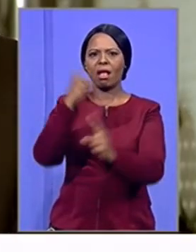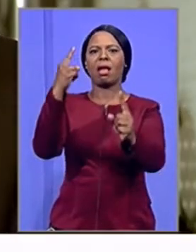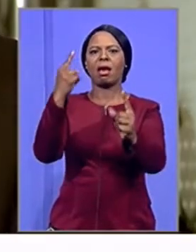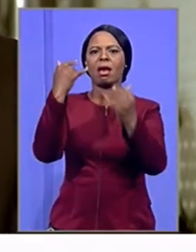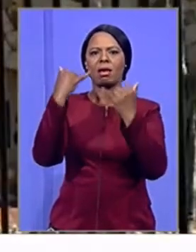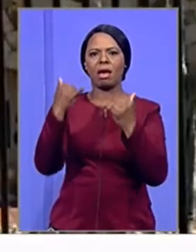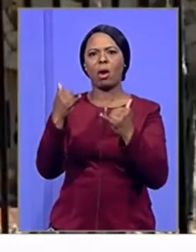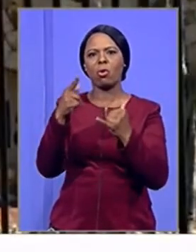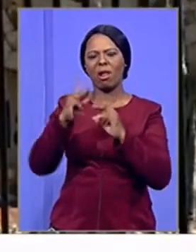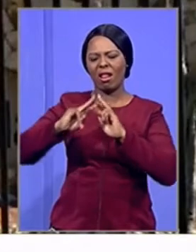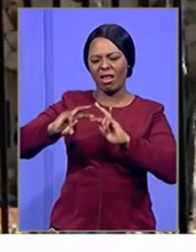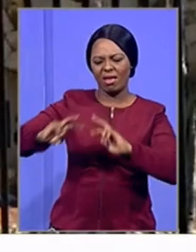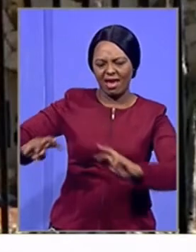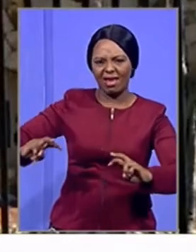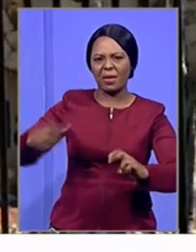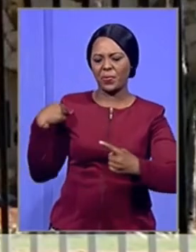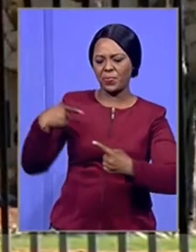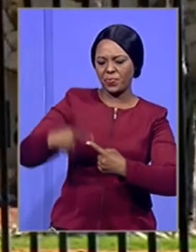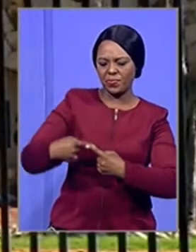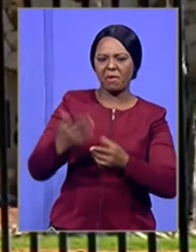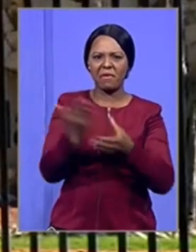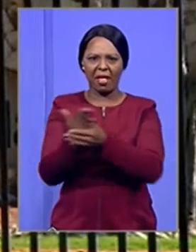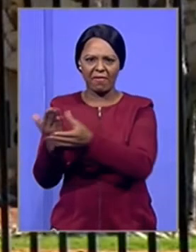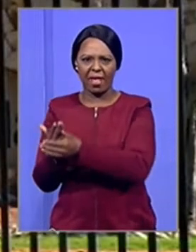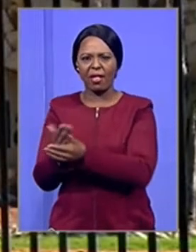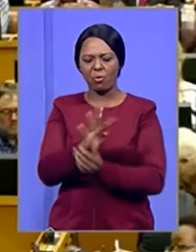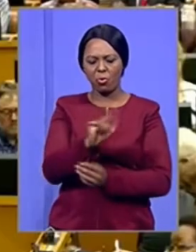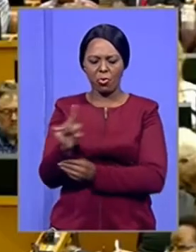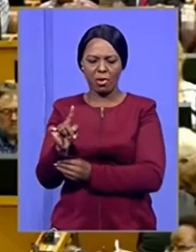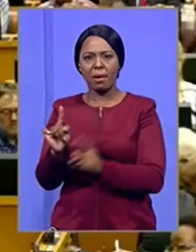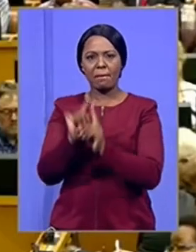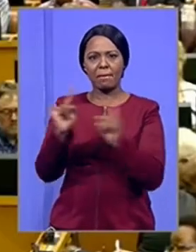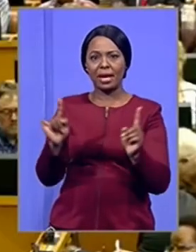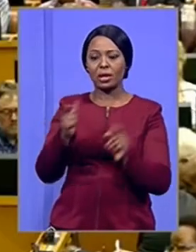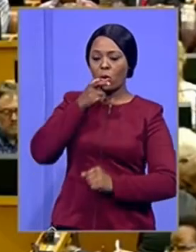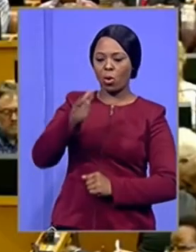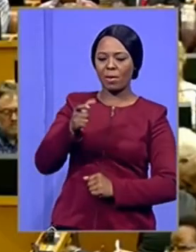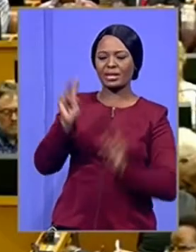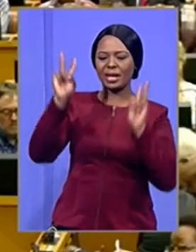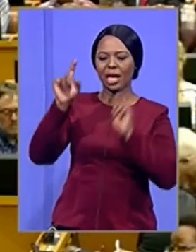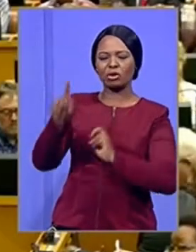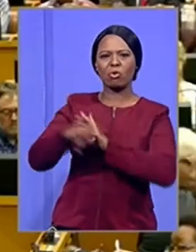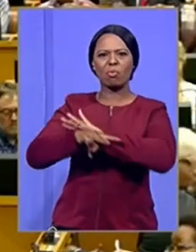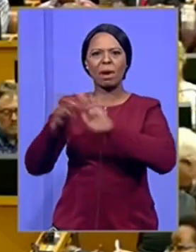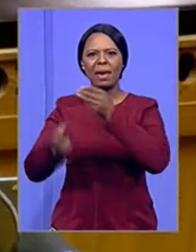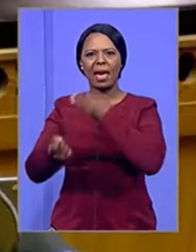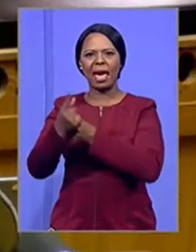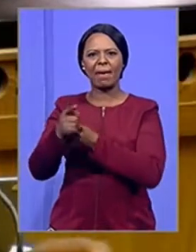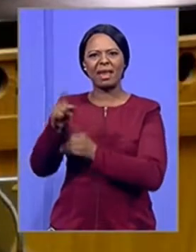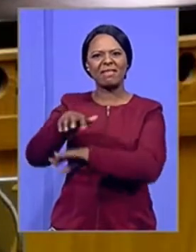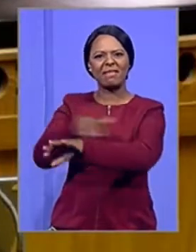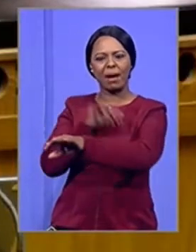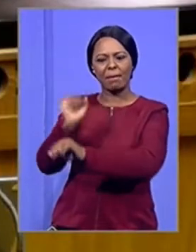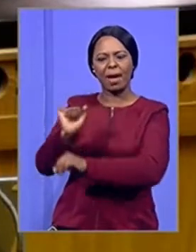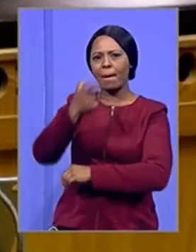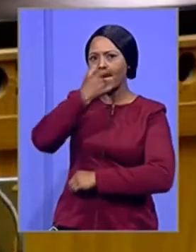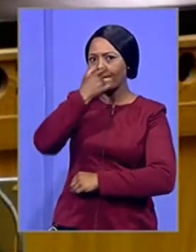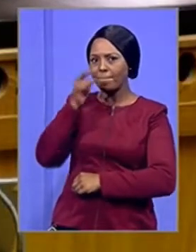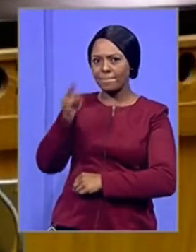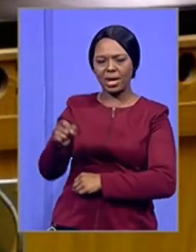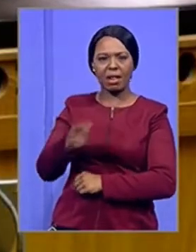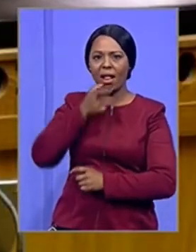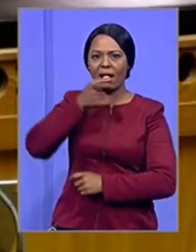tsa dinyewe tseo lekala le tshwaraneng le tsona. Empa ha ka bua letho mabapi le boshodu bo botlalehwang bo etsaetse polasing ya